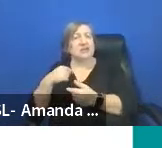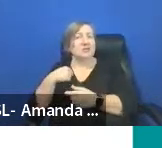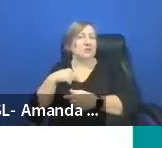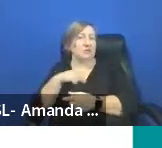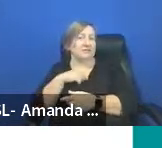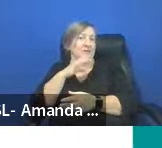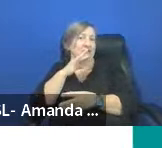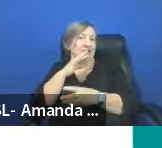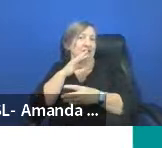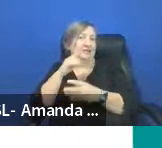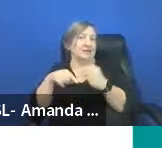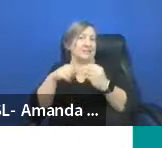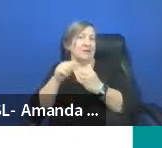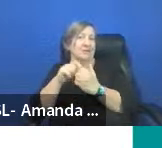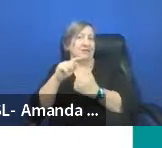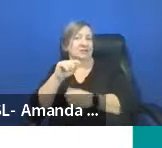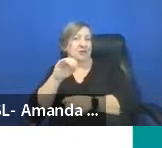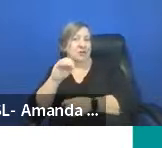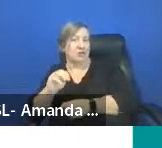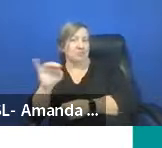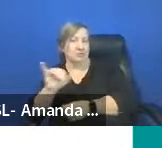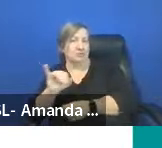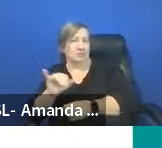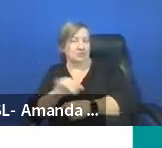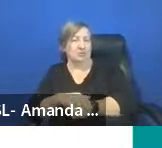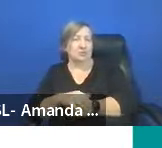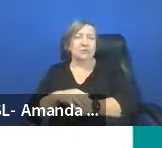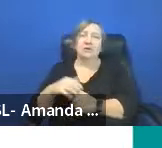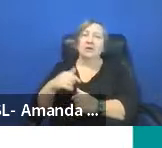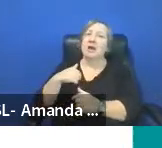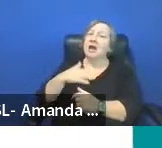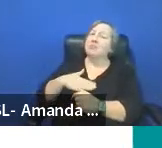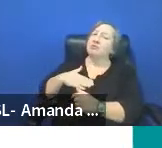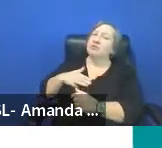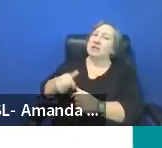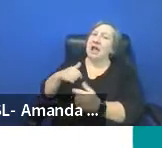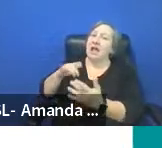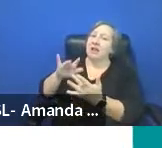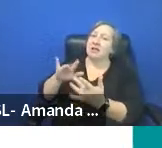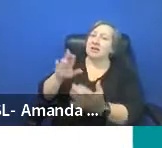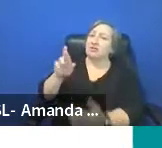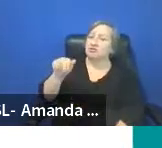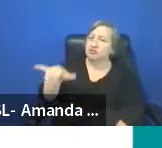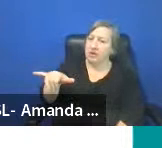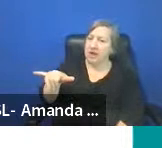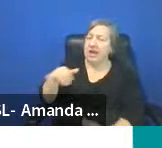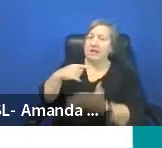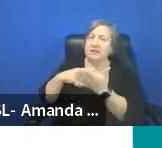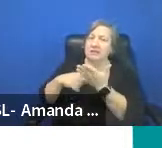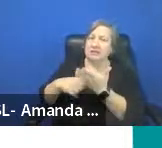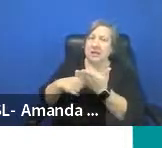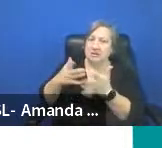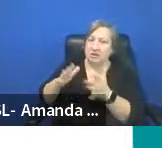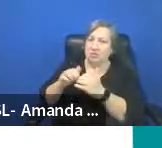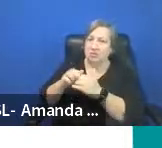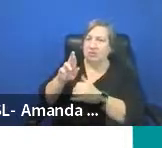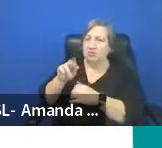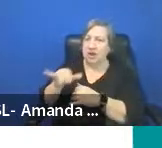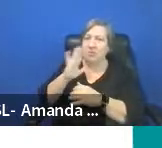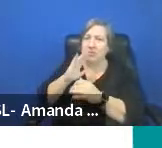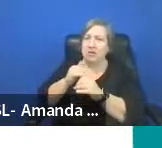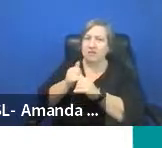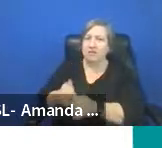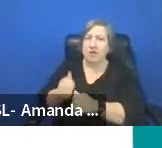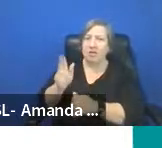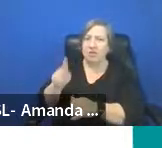having in that area. But I appreciate that. I reached out to Ray and had this conversation with him. So I'll just follow